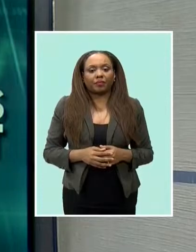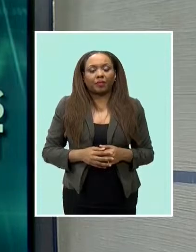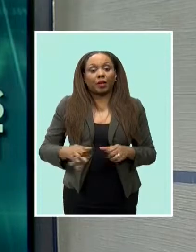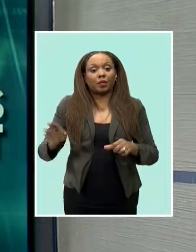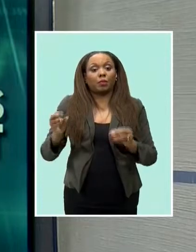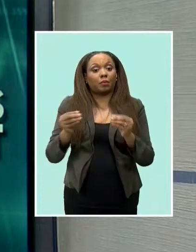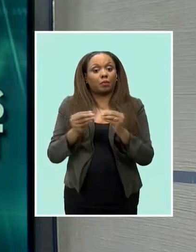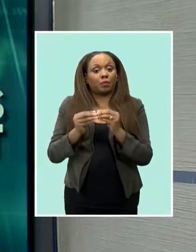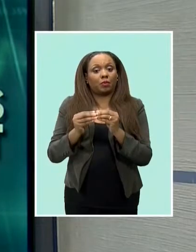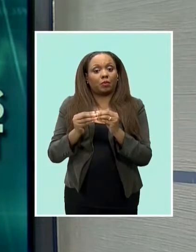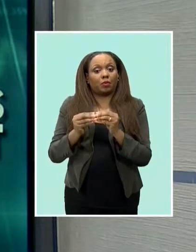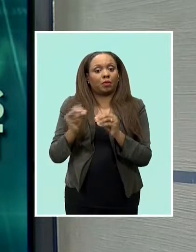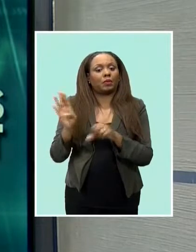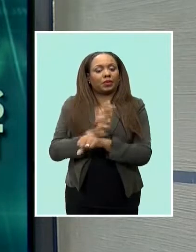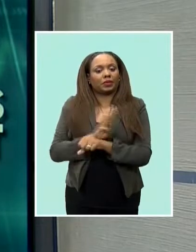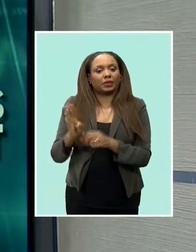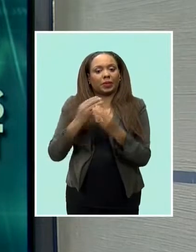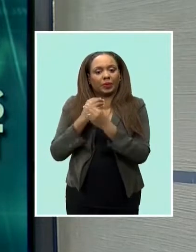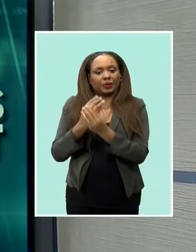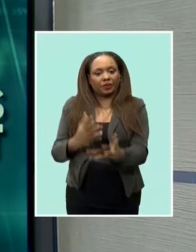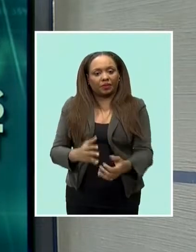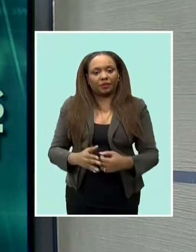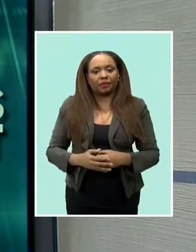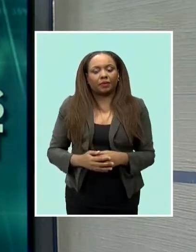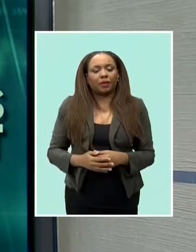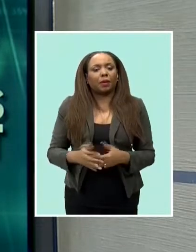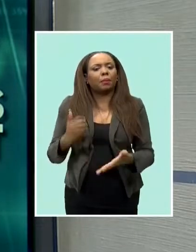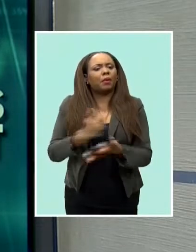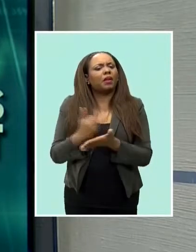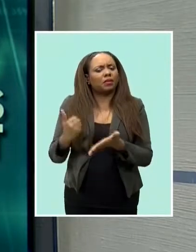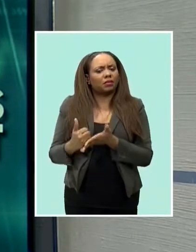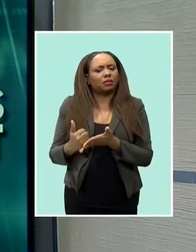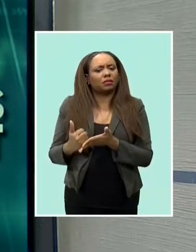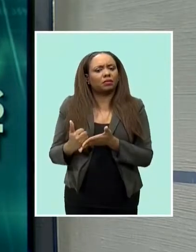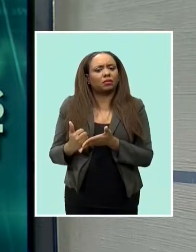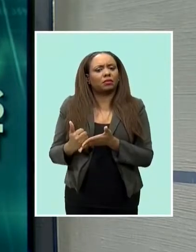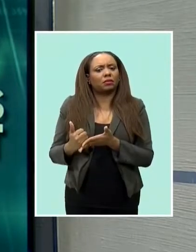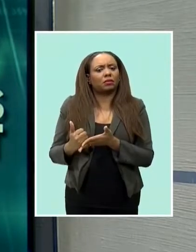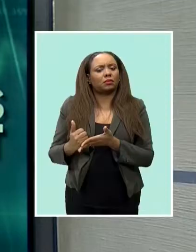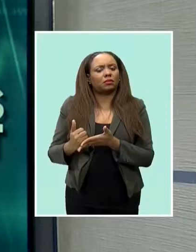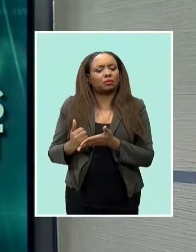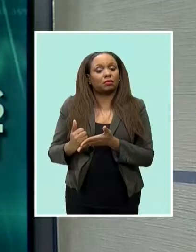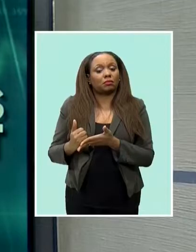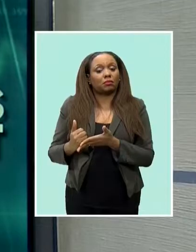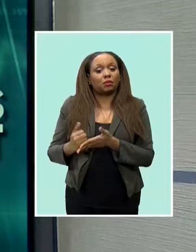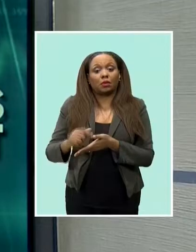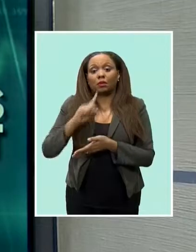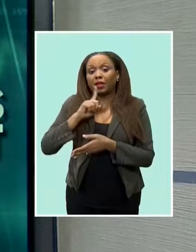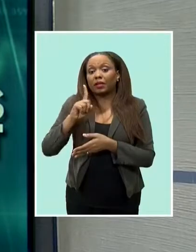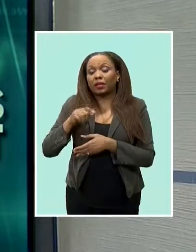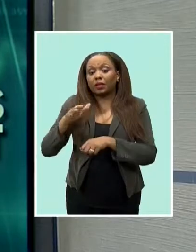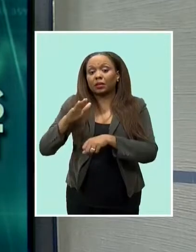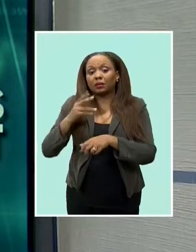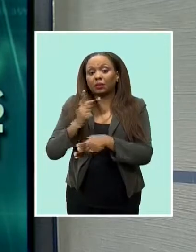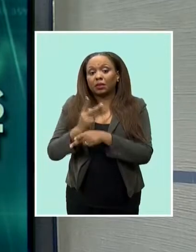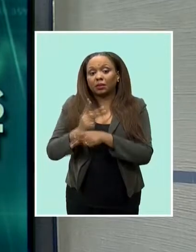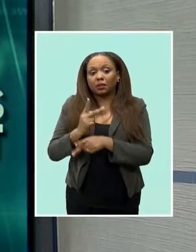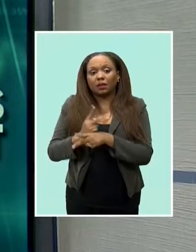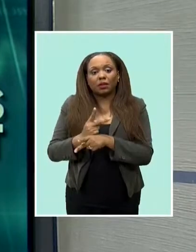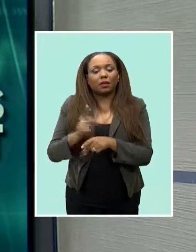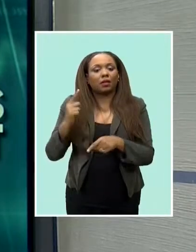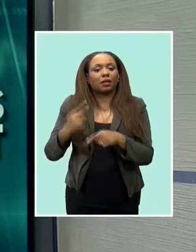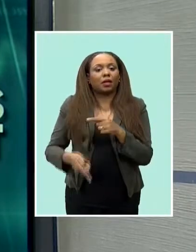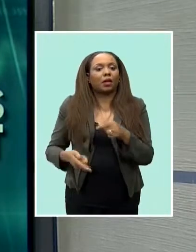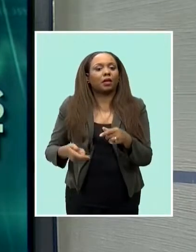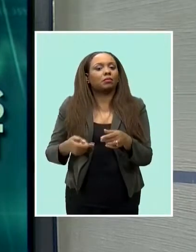more business, commercial banks are being cautioned against using financial regulations as a means of generating revenue by charging more